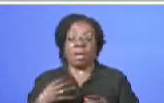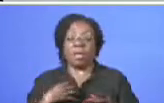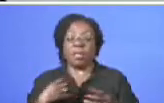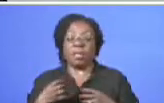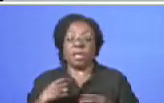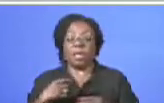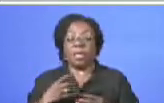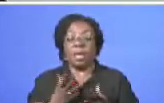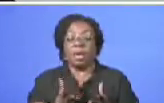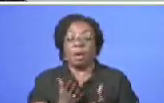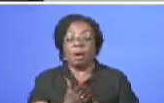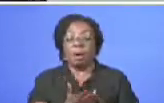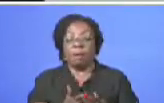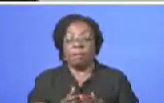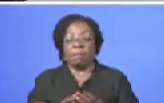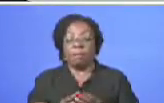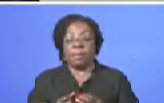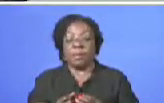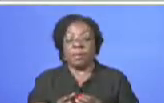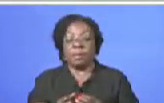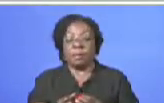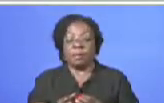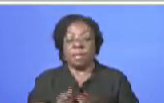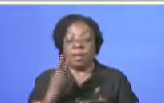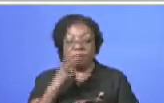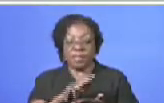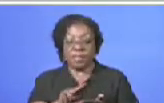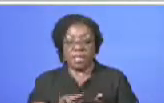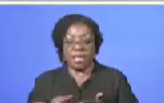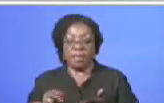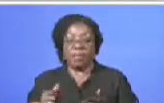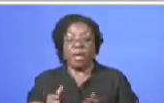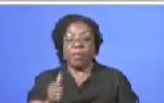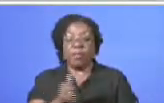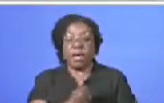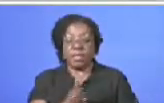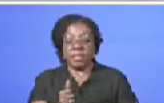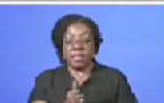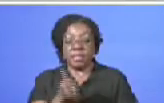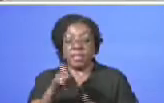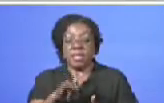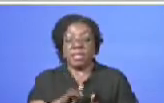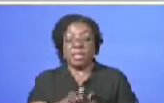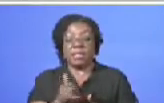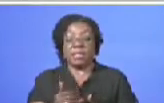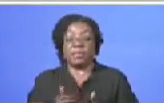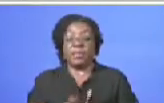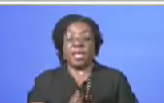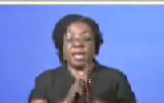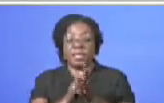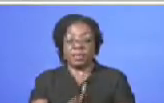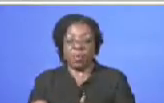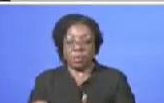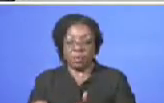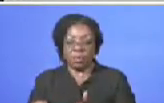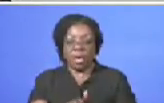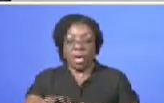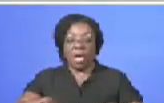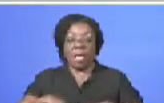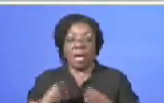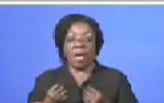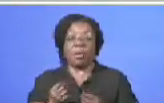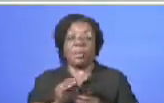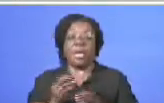of the apparent investigative practices that have been exposed recently on how they are